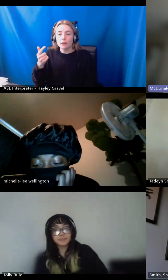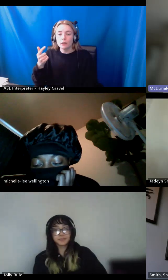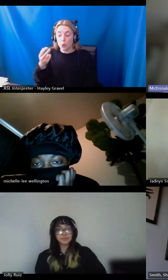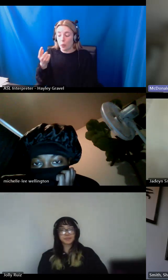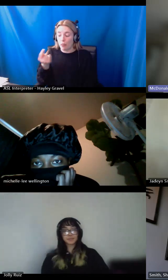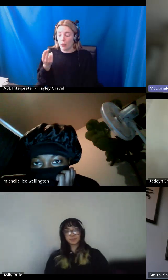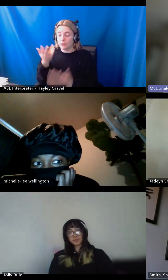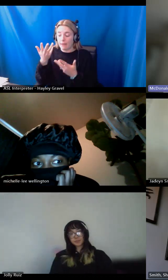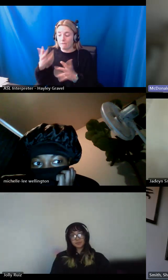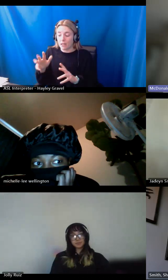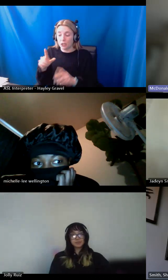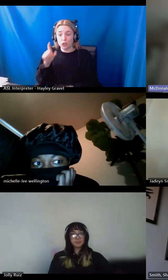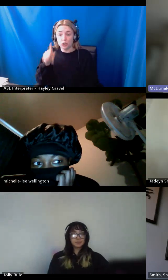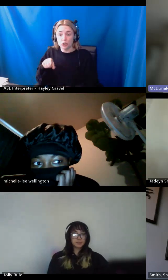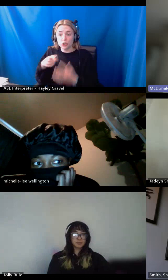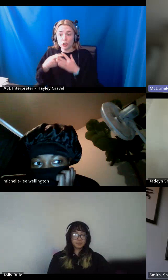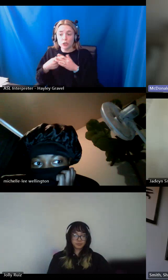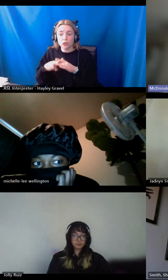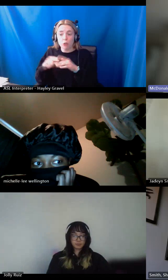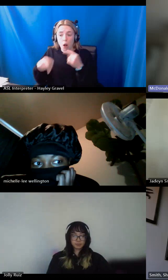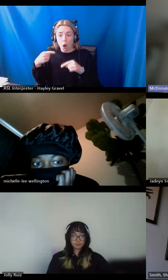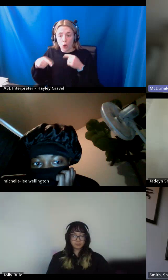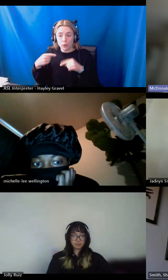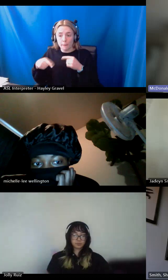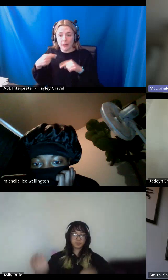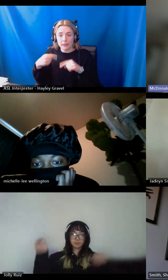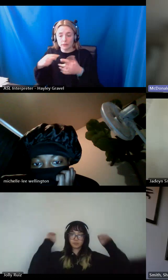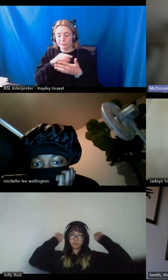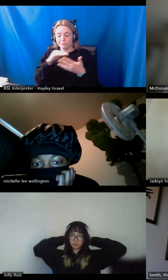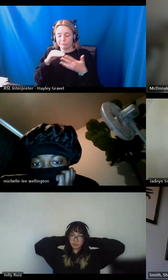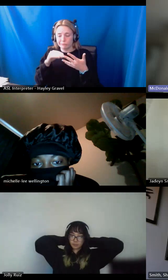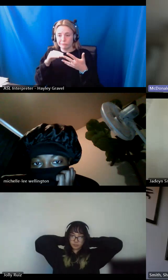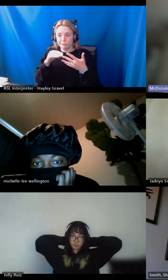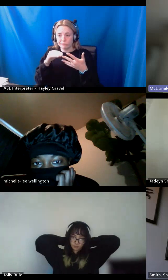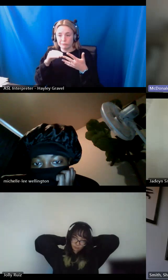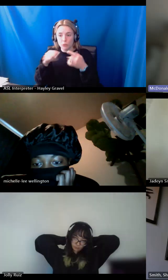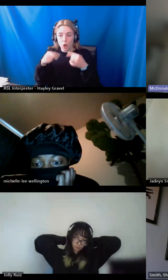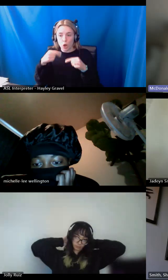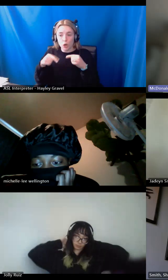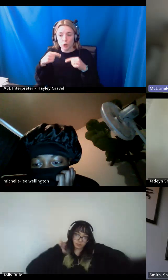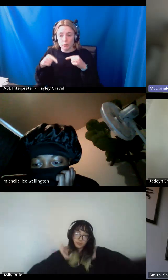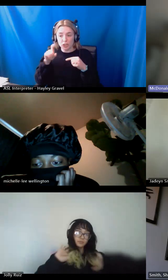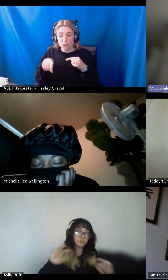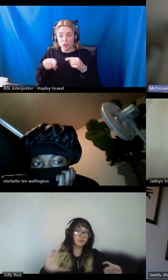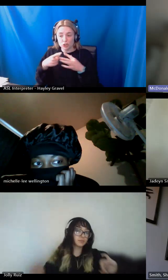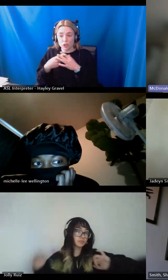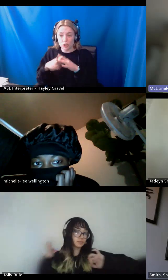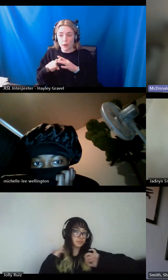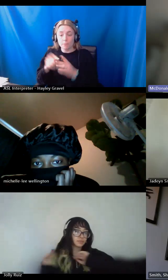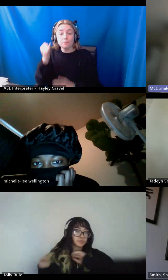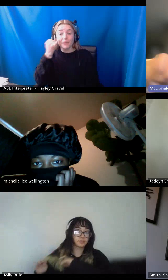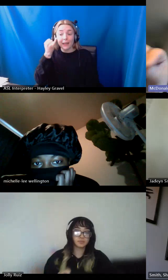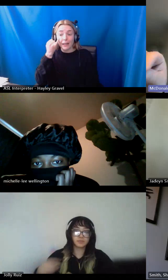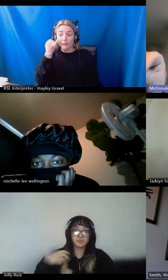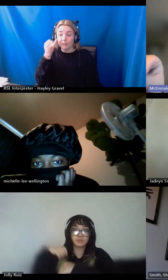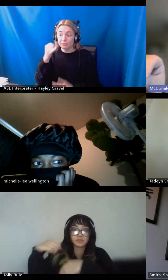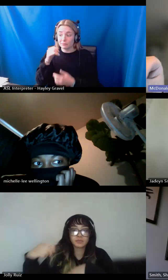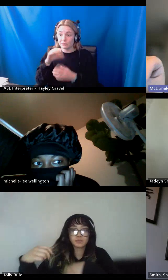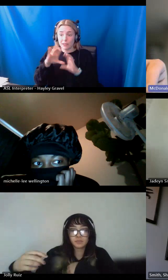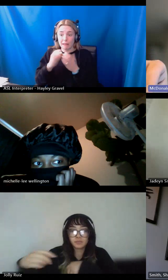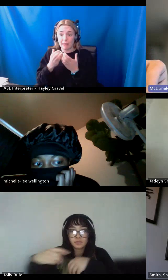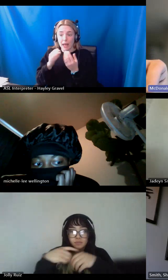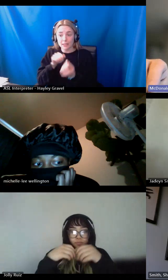meeting face to face, we would be doing the very same thing we're doing remote. Me giving you time to conference with me, because what